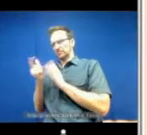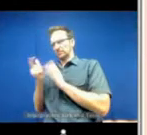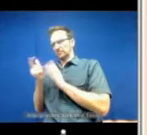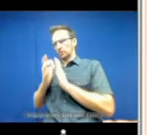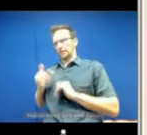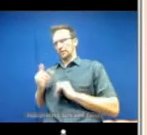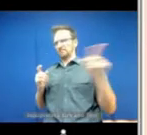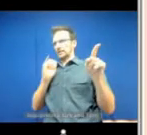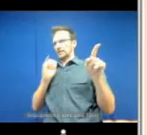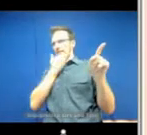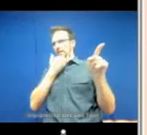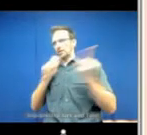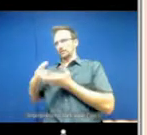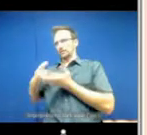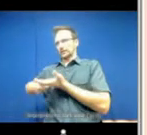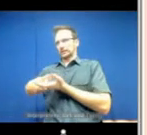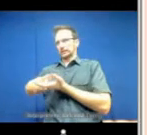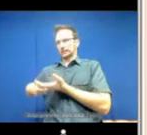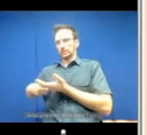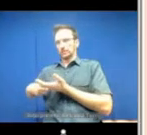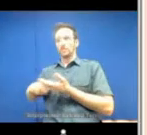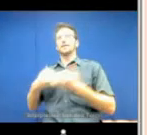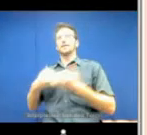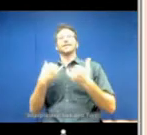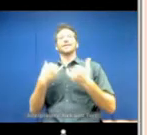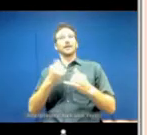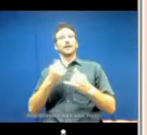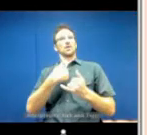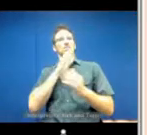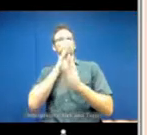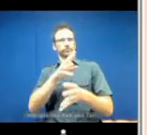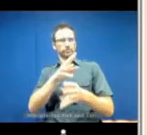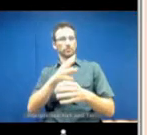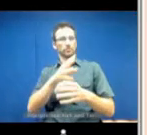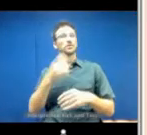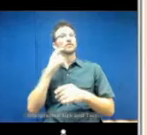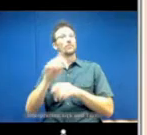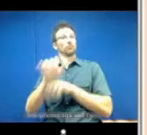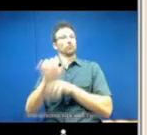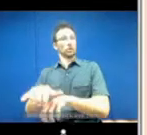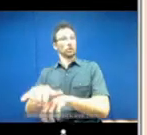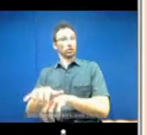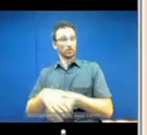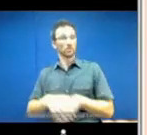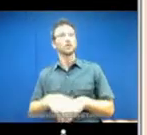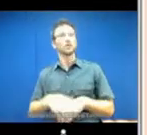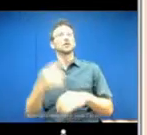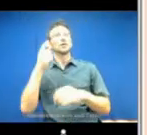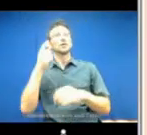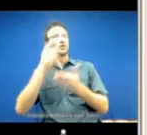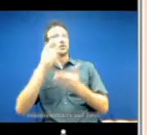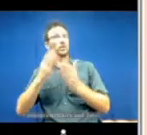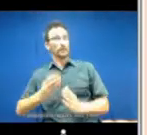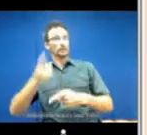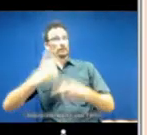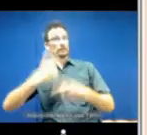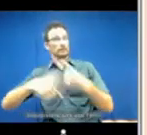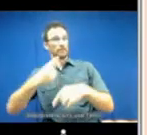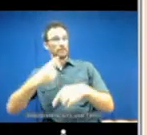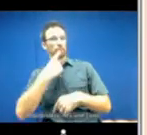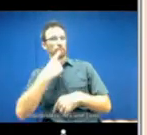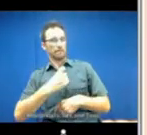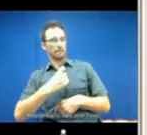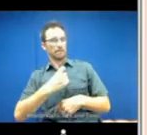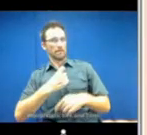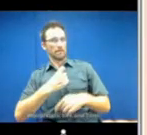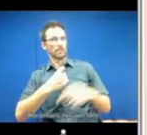the record, the witness used the sign red and the interpretation was rendered as